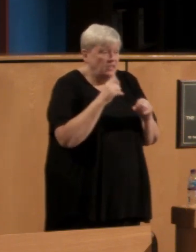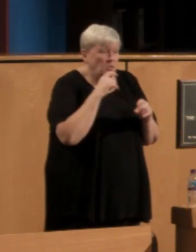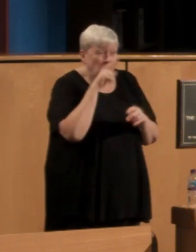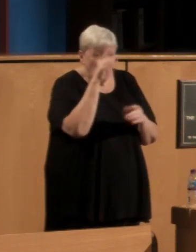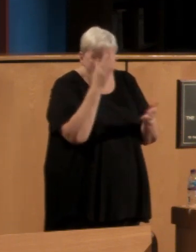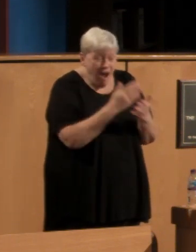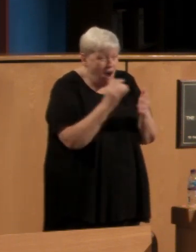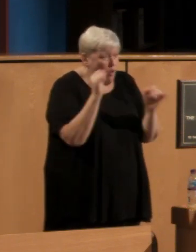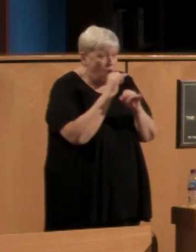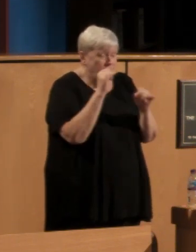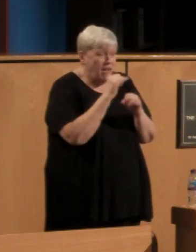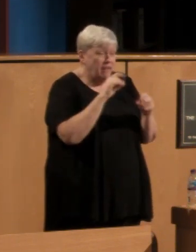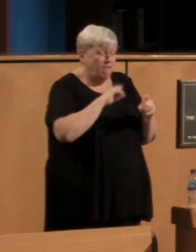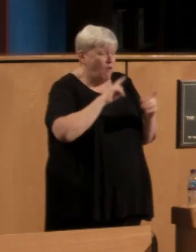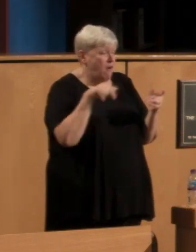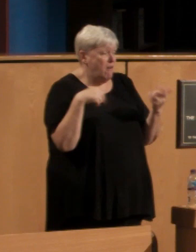is interesting, obviously.